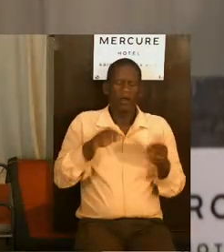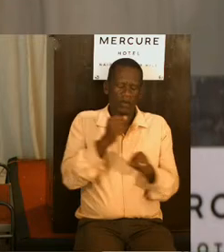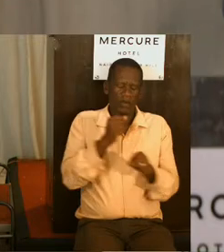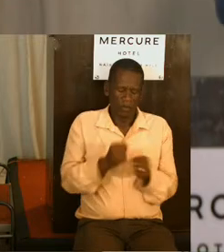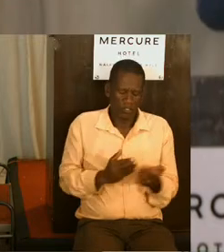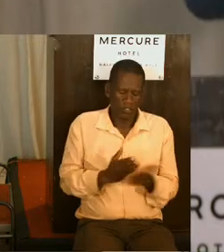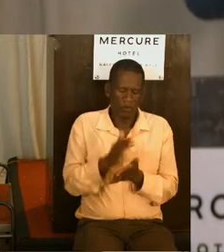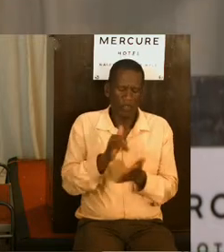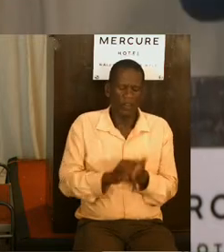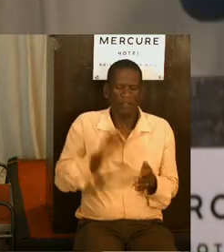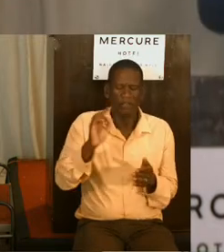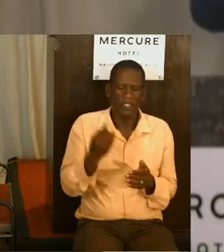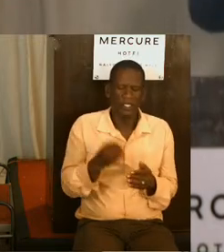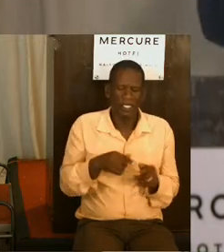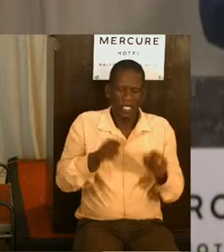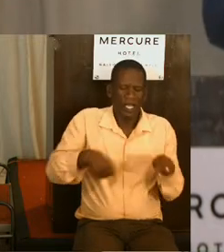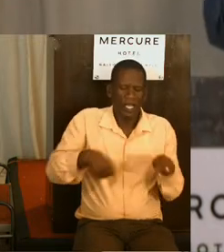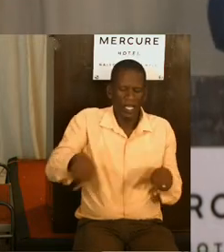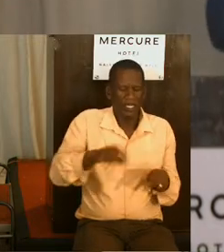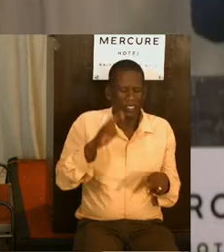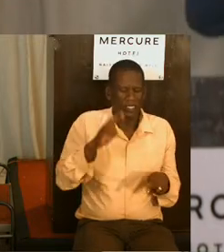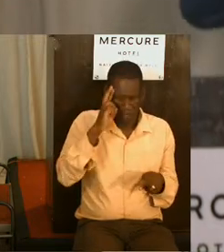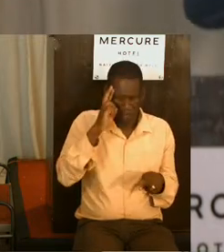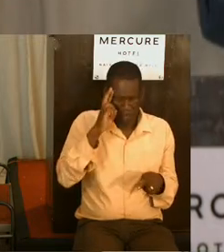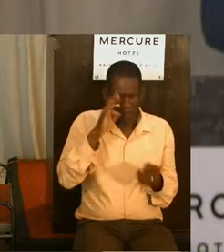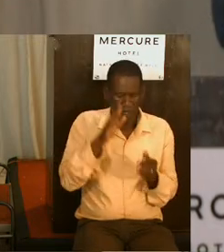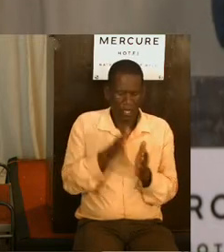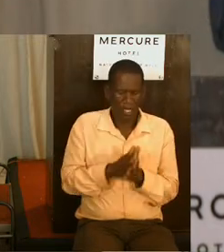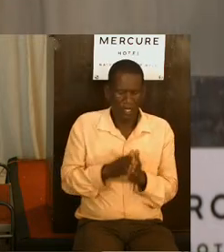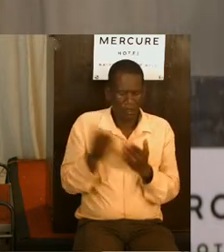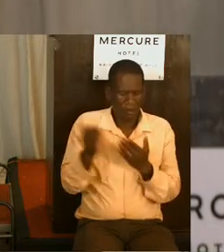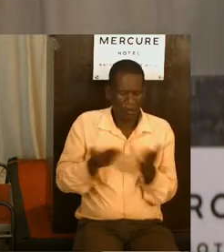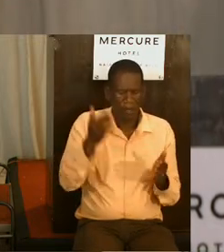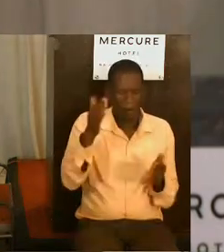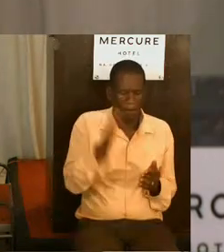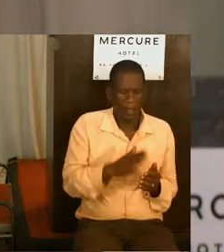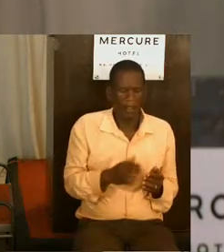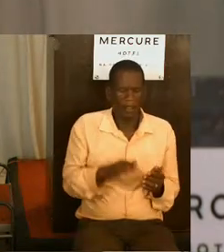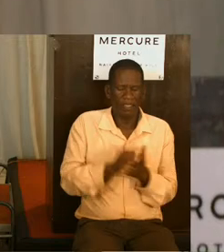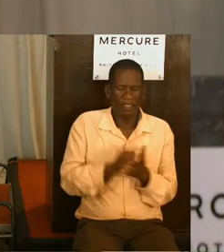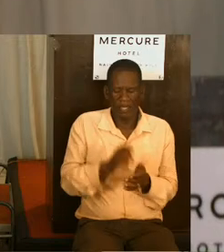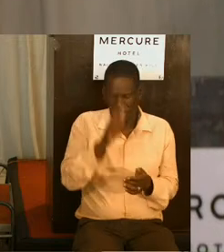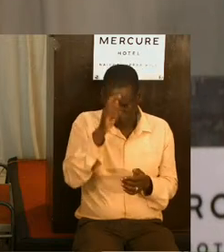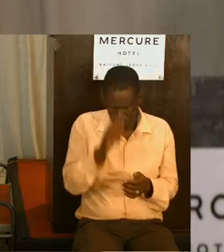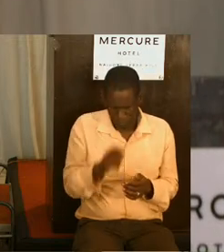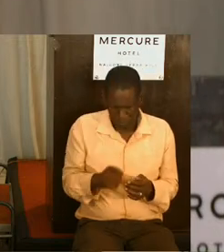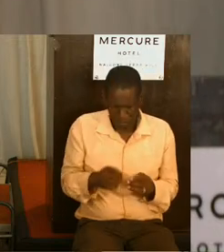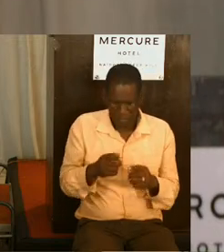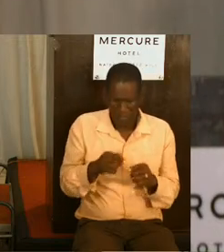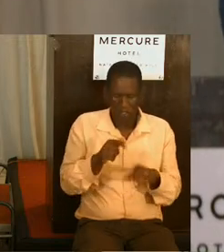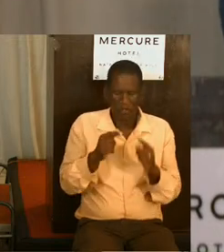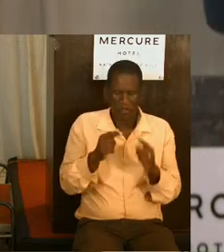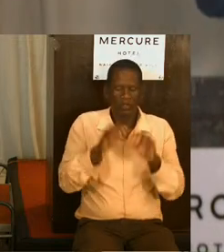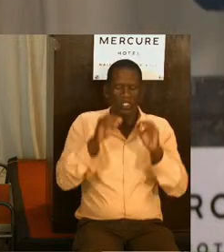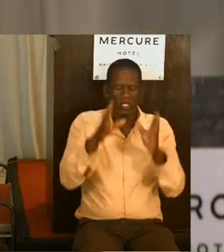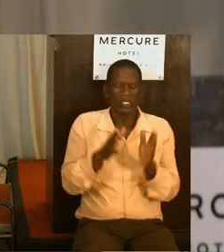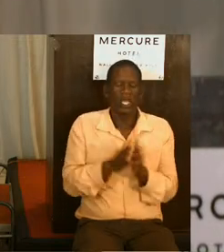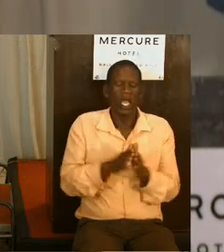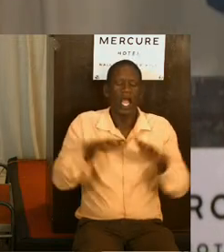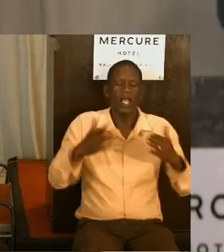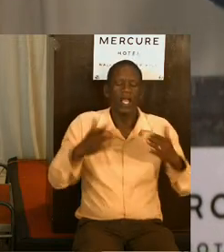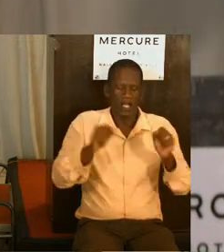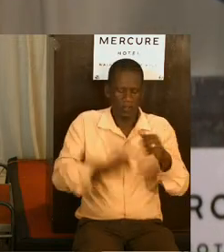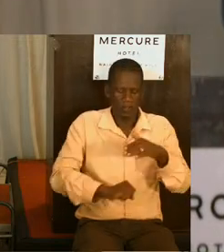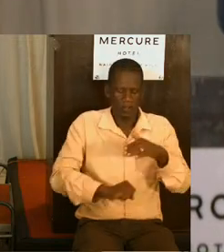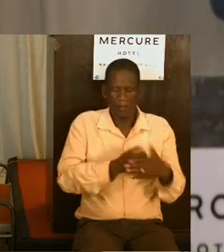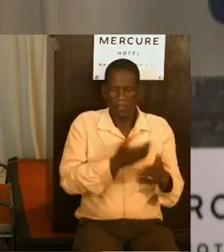we ensure that first let us recognize and bring back that respect among our teachers how